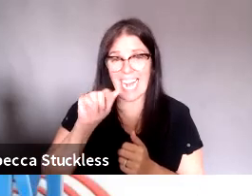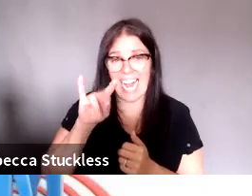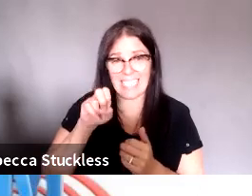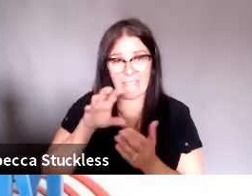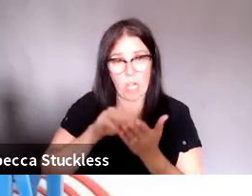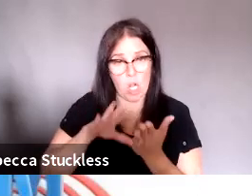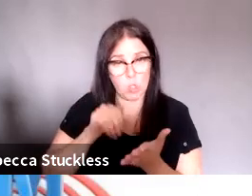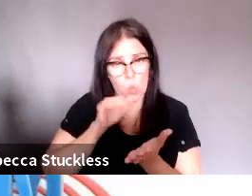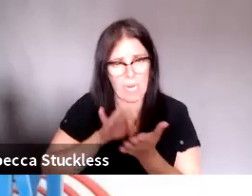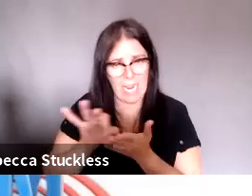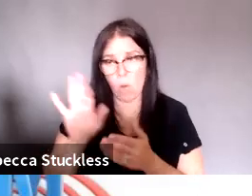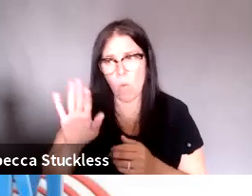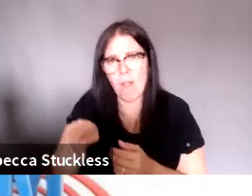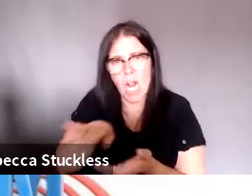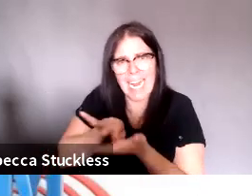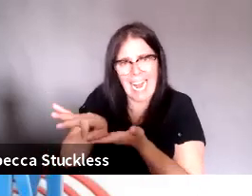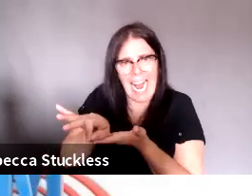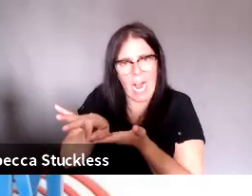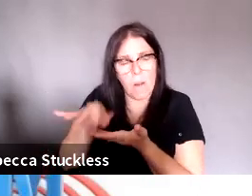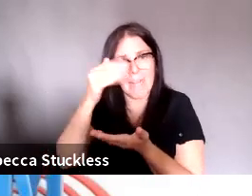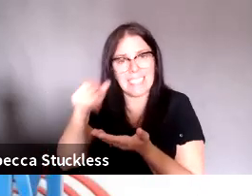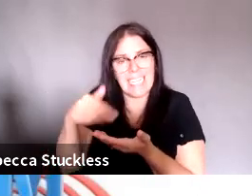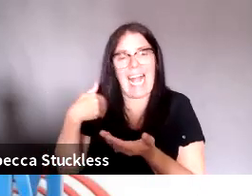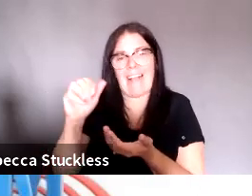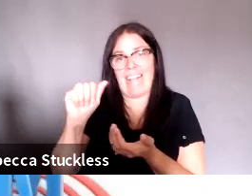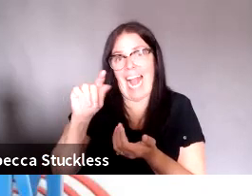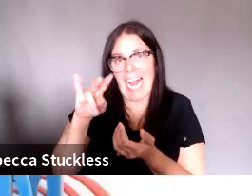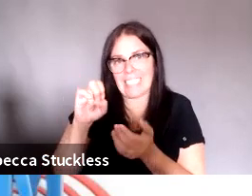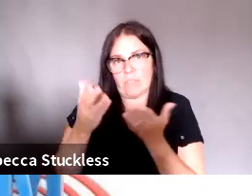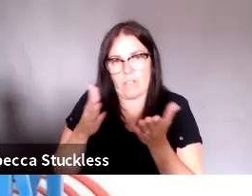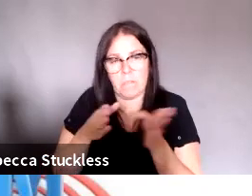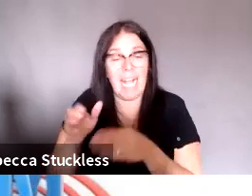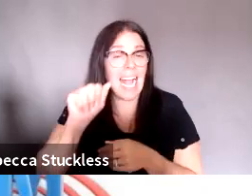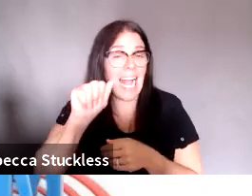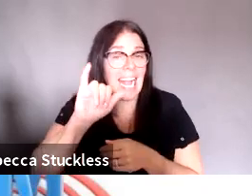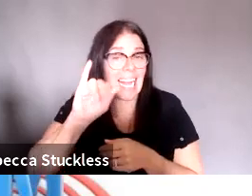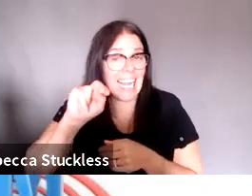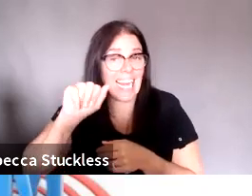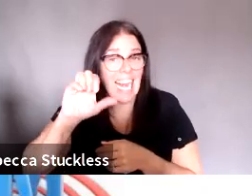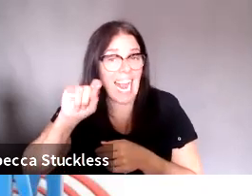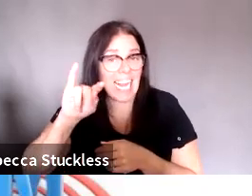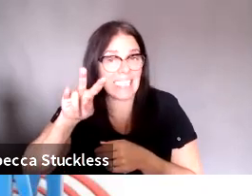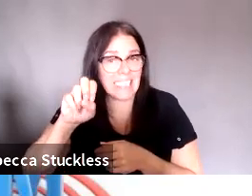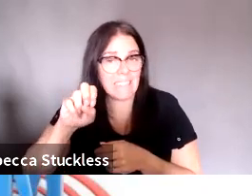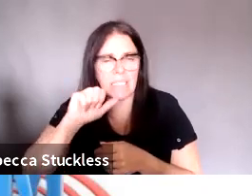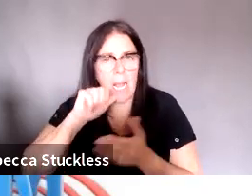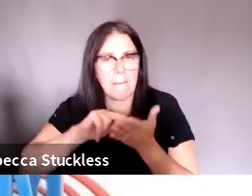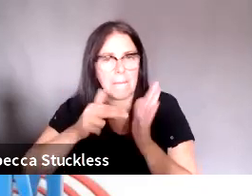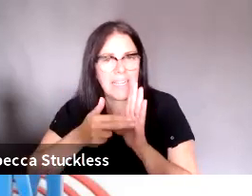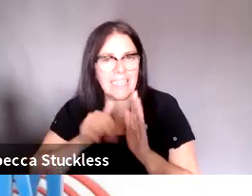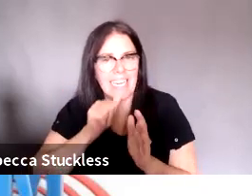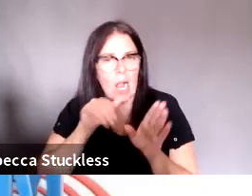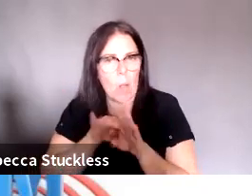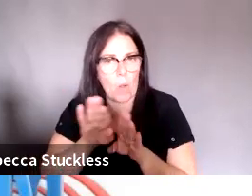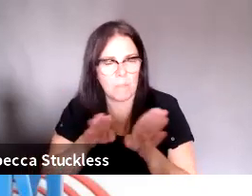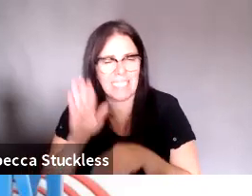they still have an active service plan. Inactive doesn't mean you have closed their plan. And I think that there's